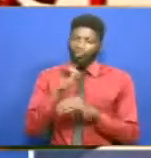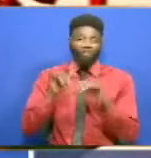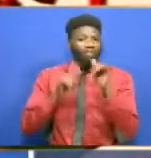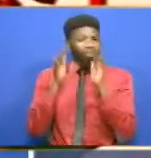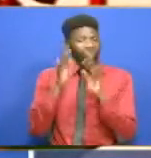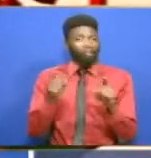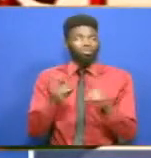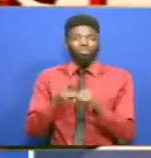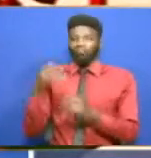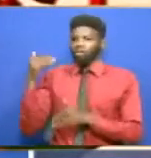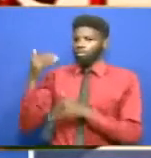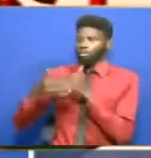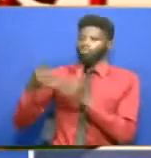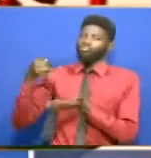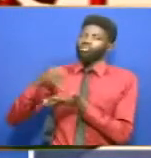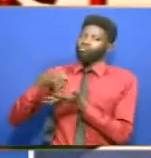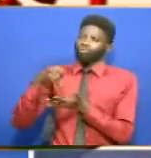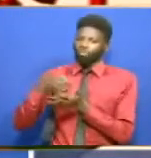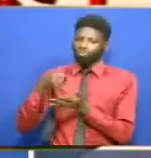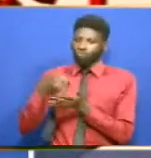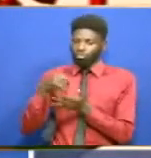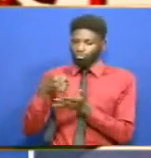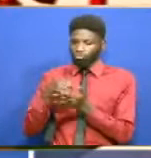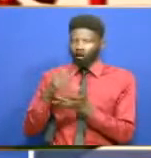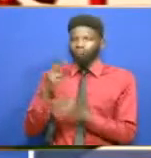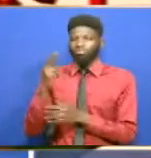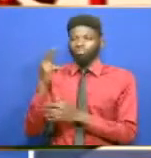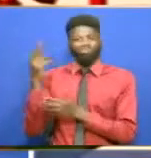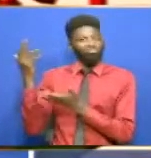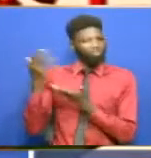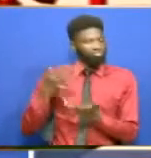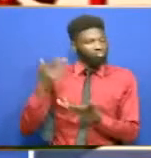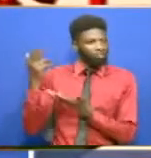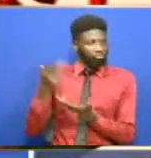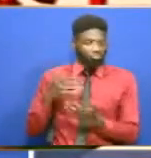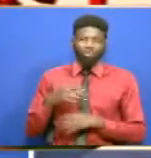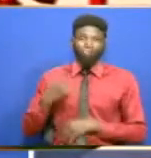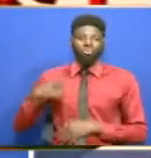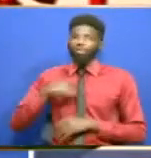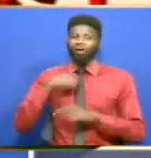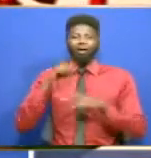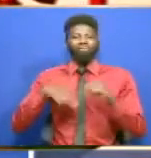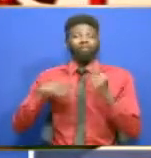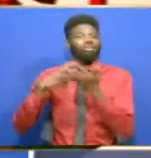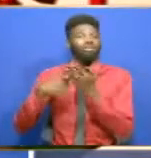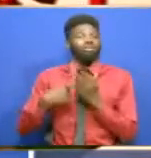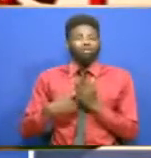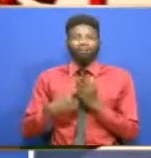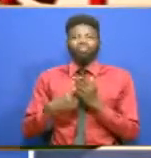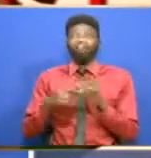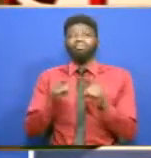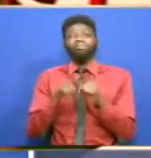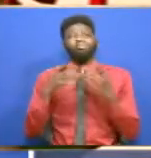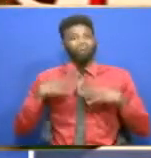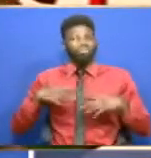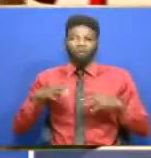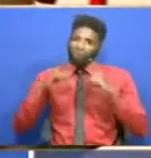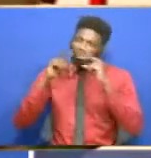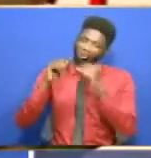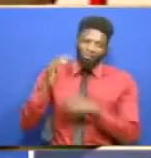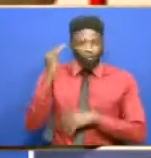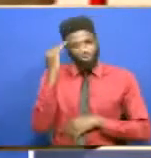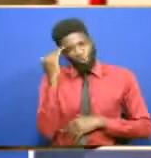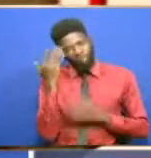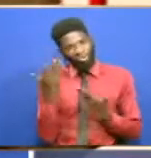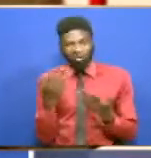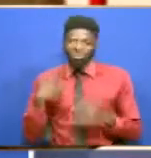neighbors who engage in this kind of trafficking. We will no longer have those kinds of discussions we are told by people that, oh, you know, let